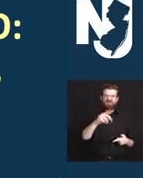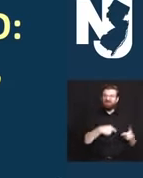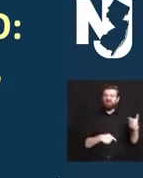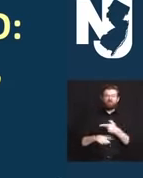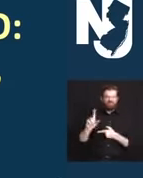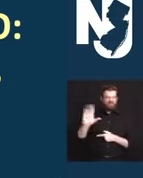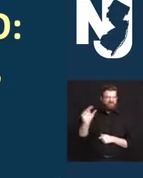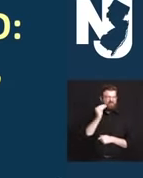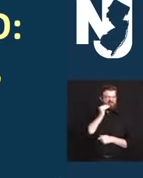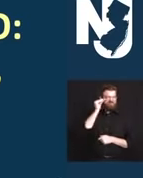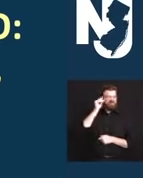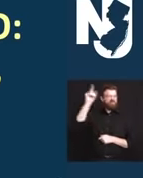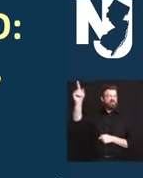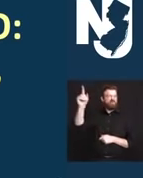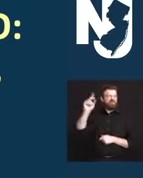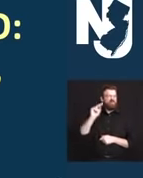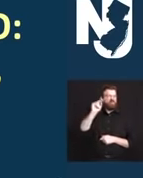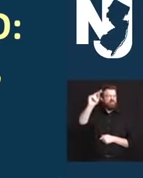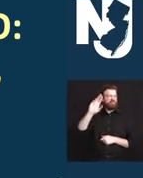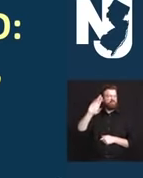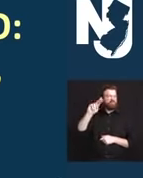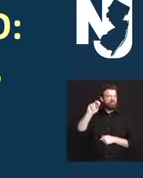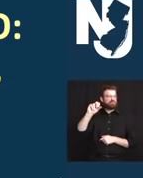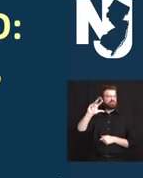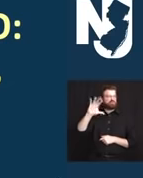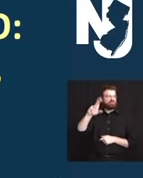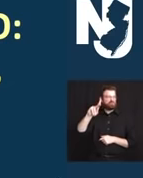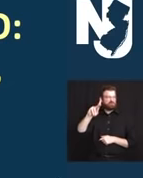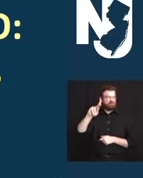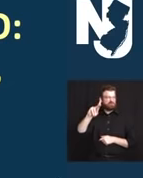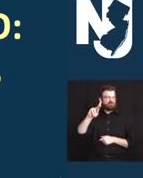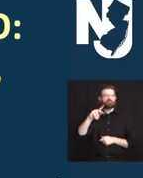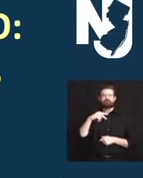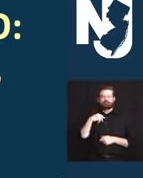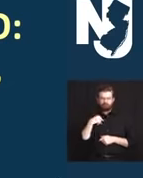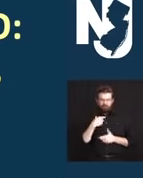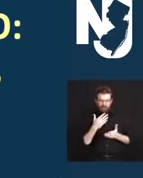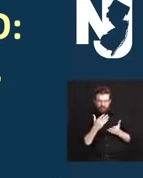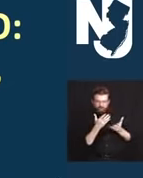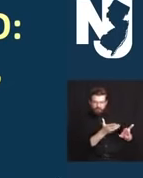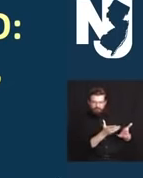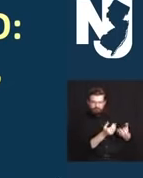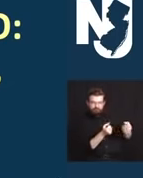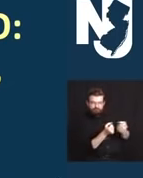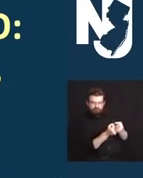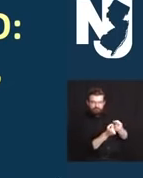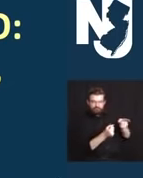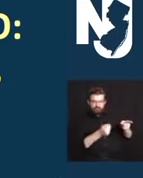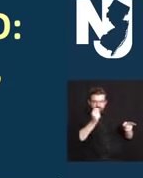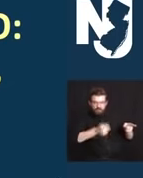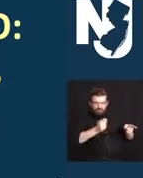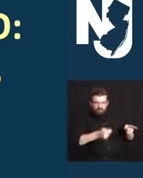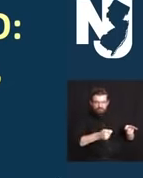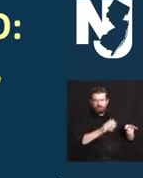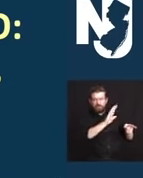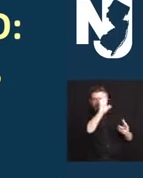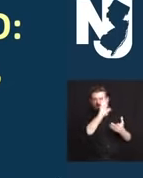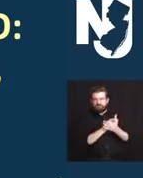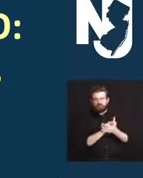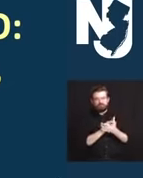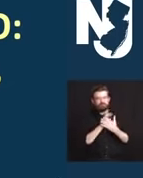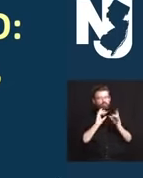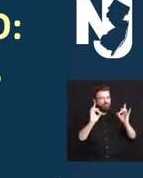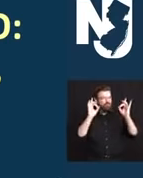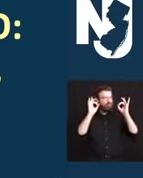Judge Salas and her husband at this most trying time. This is an unconscionable tragedy. We also give our